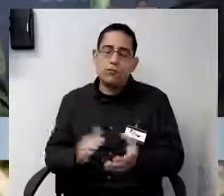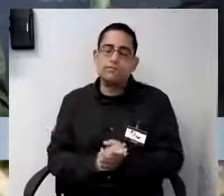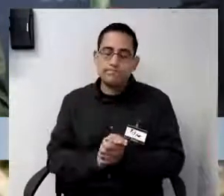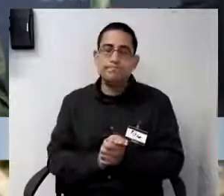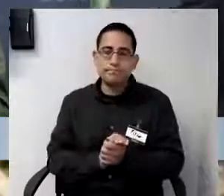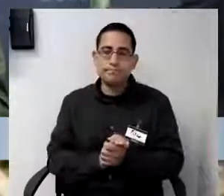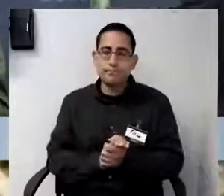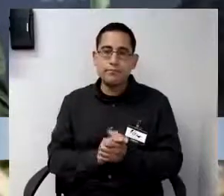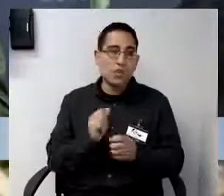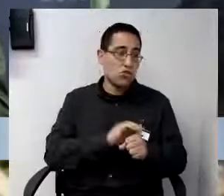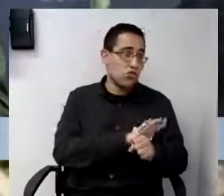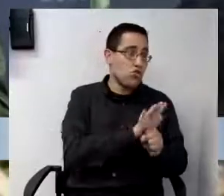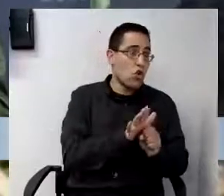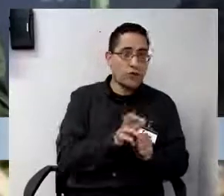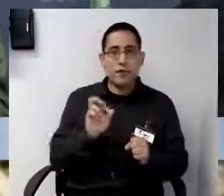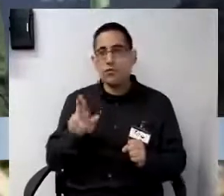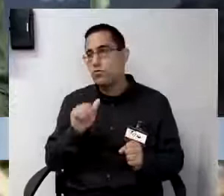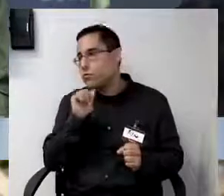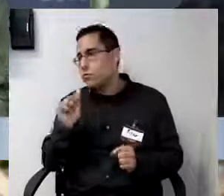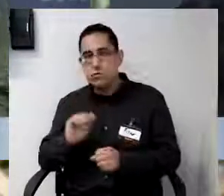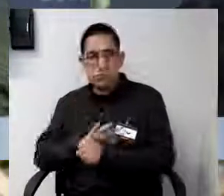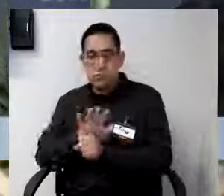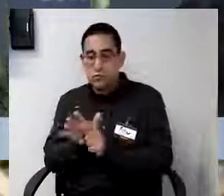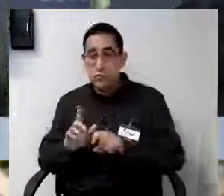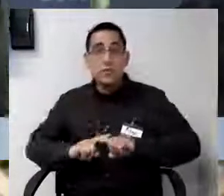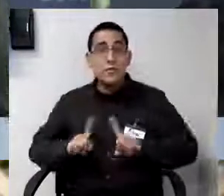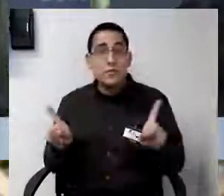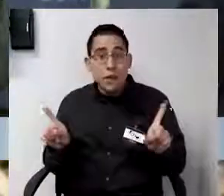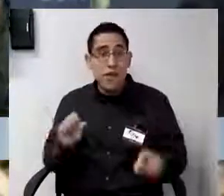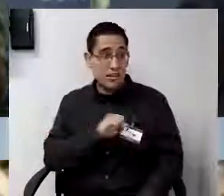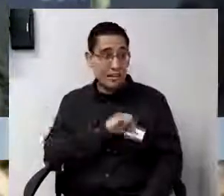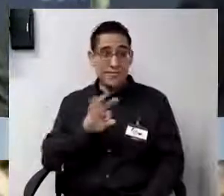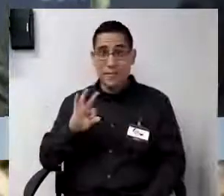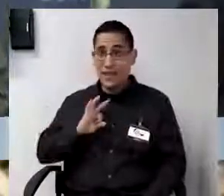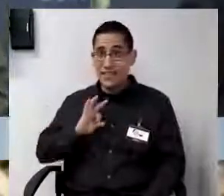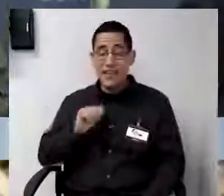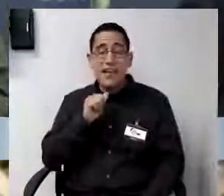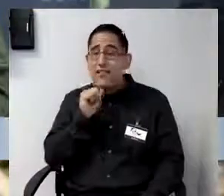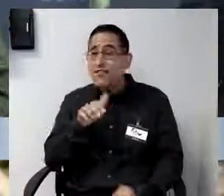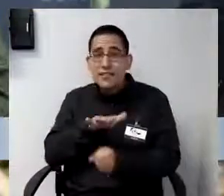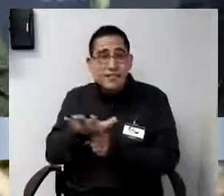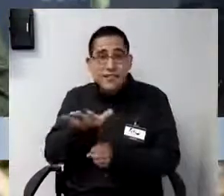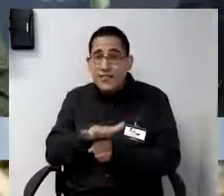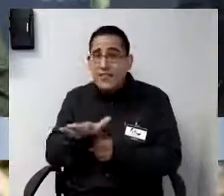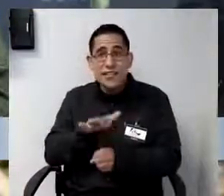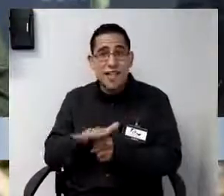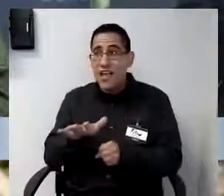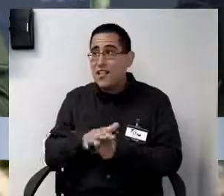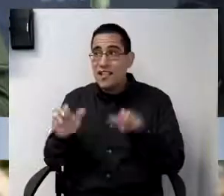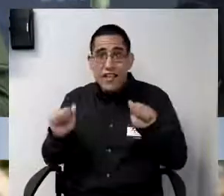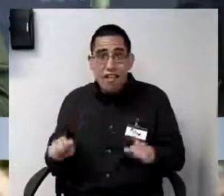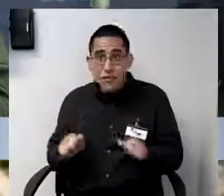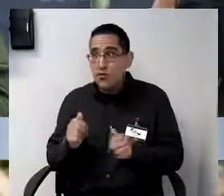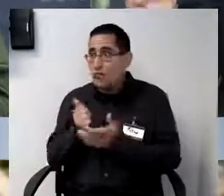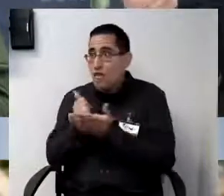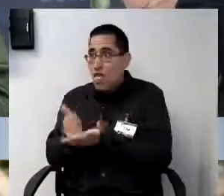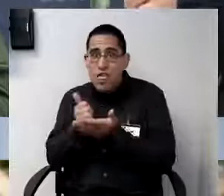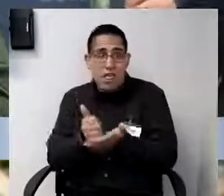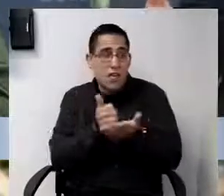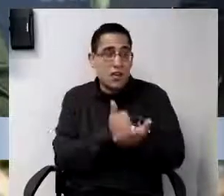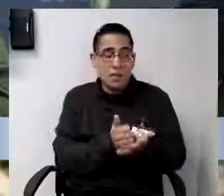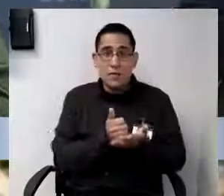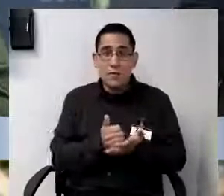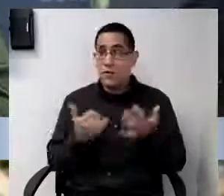But I don't have staffing to cover those 33 available physical beds. We